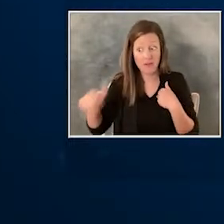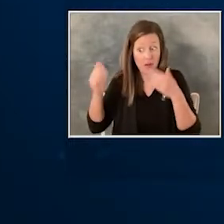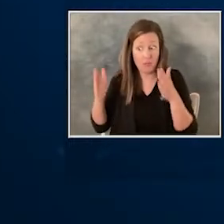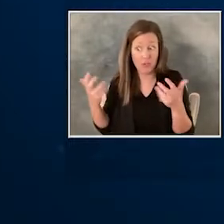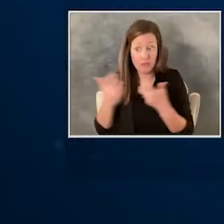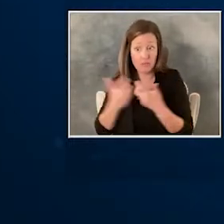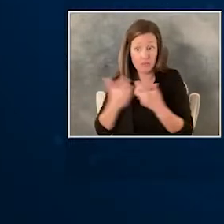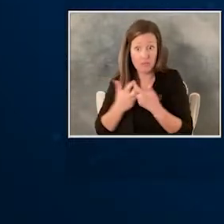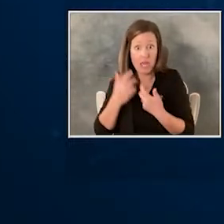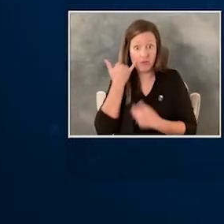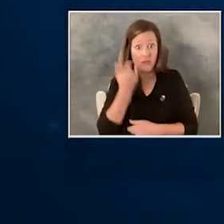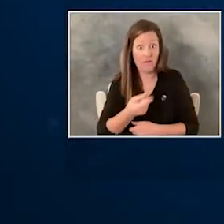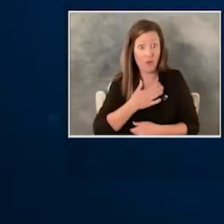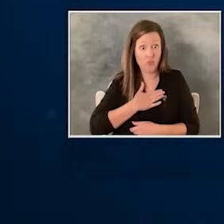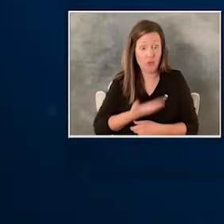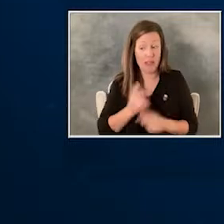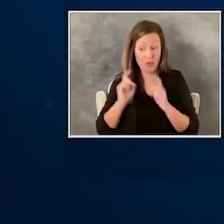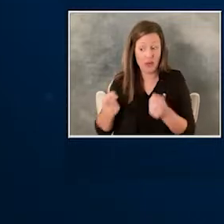kidney to someone else?